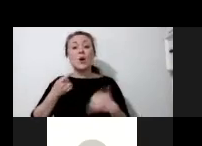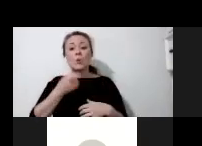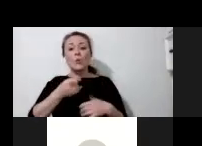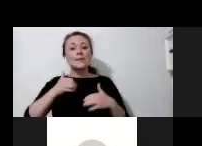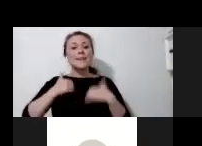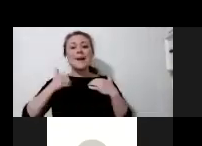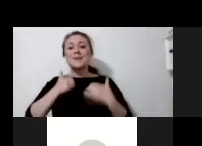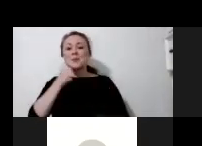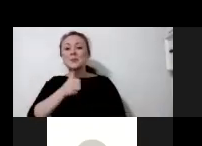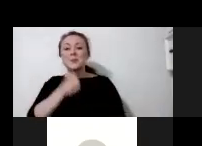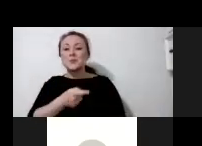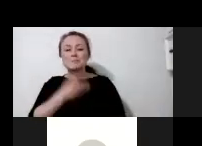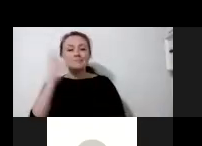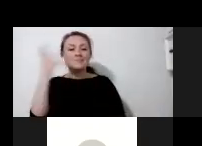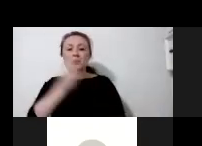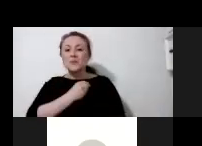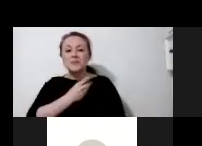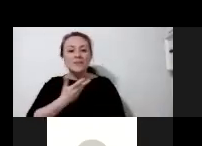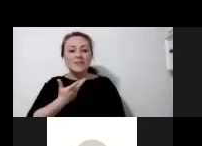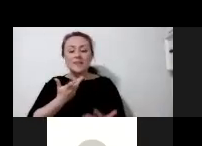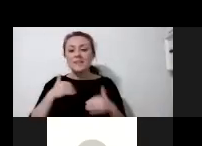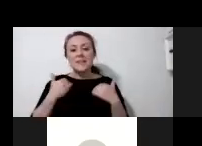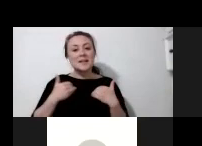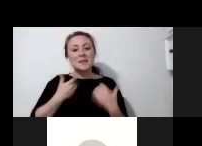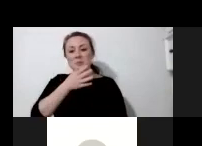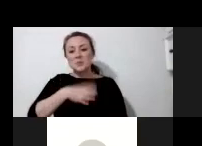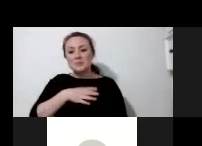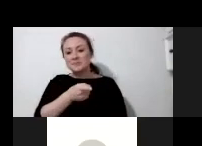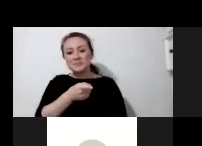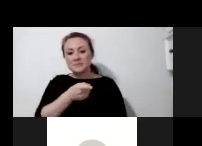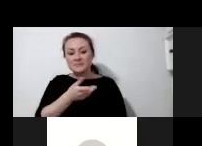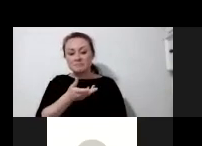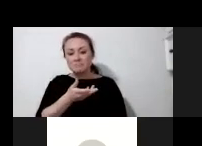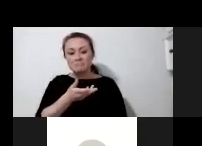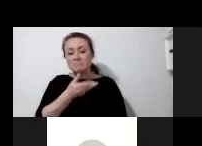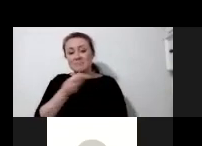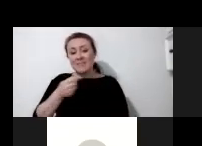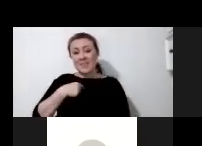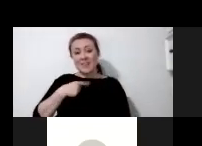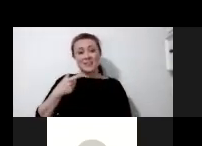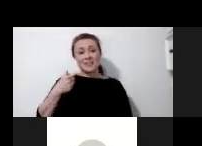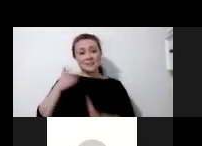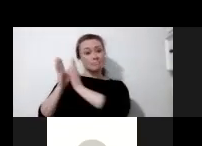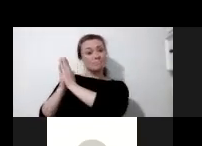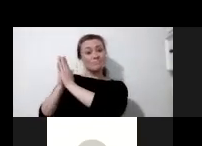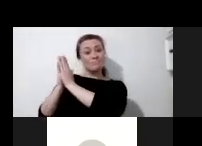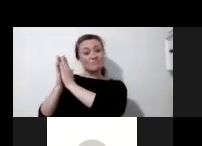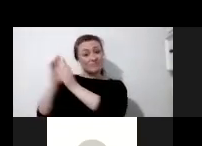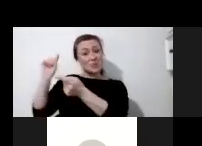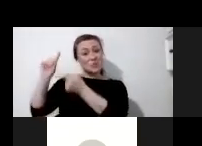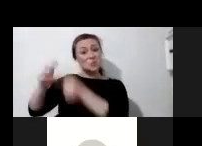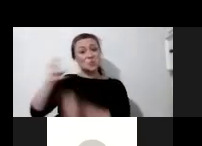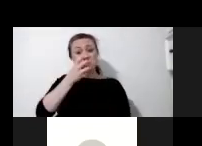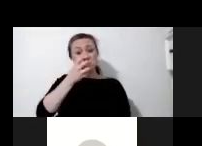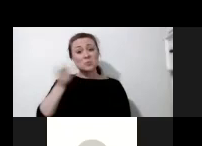girl, a beautiful young lady, and I have to give credit to Anastasia, one of